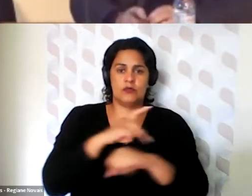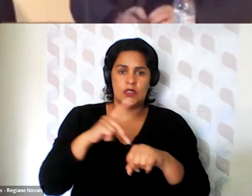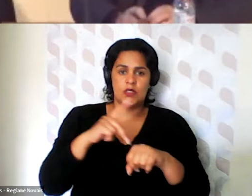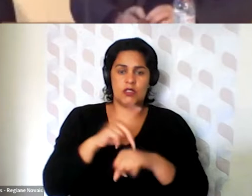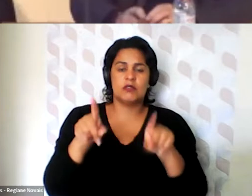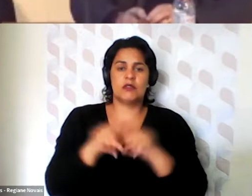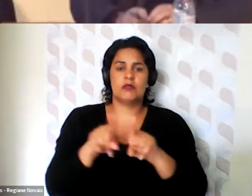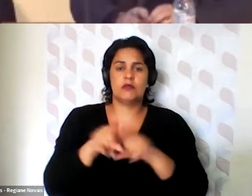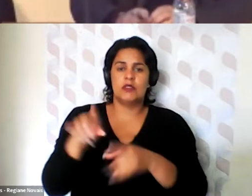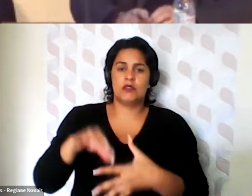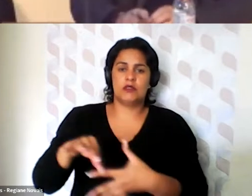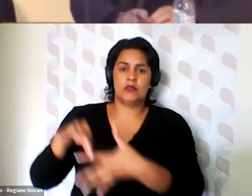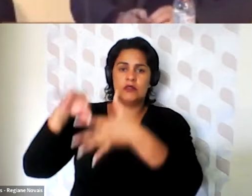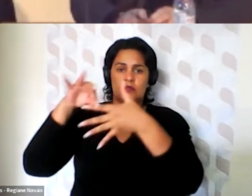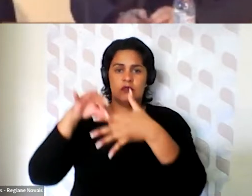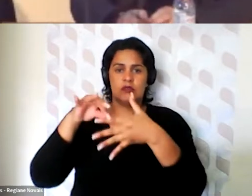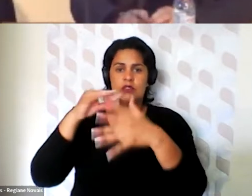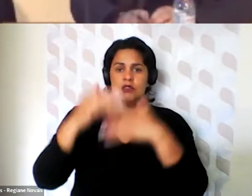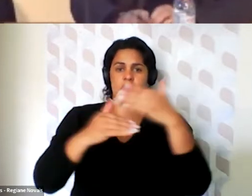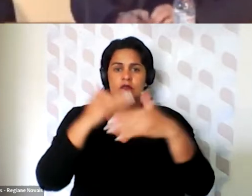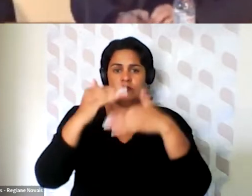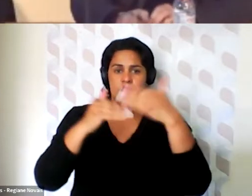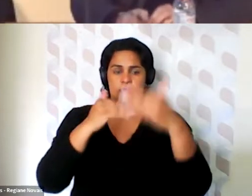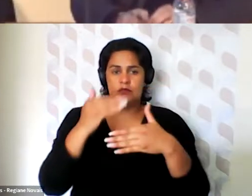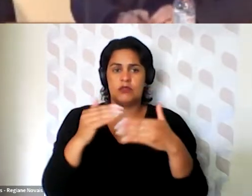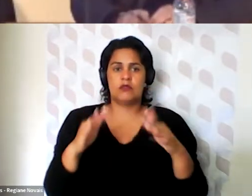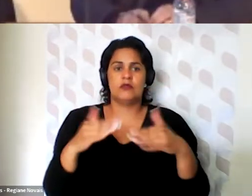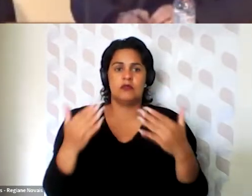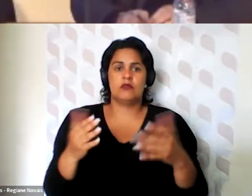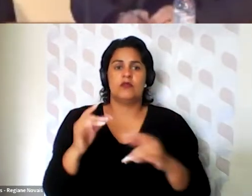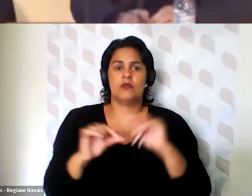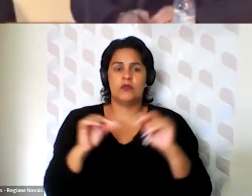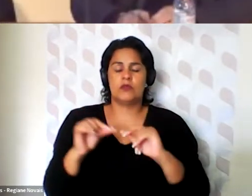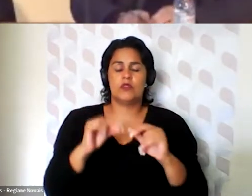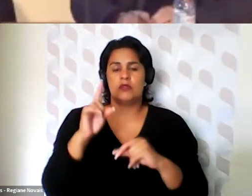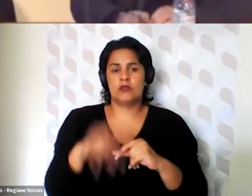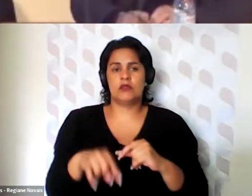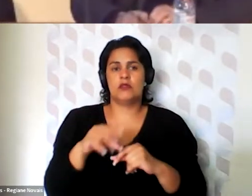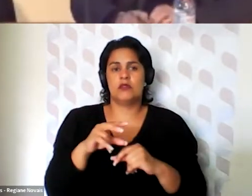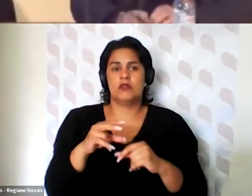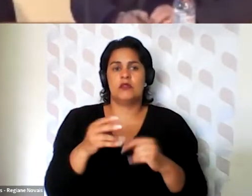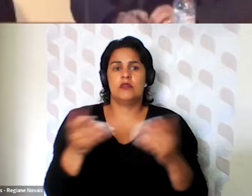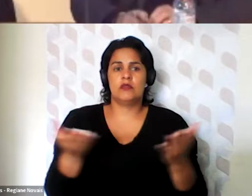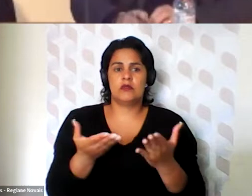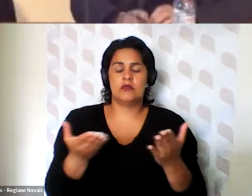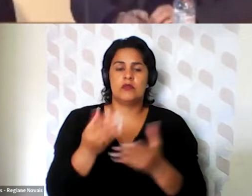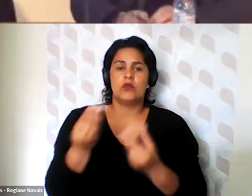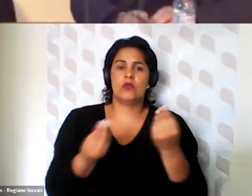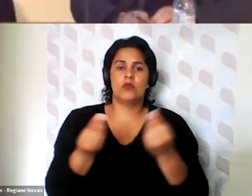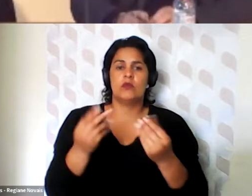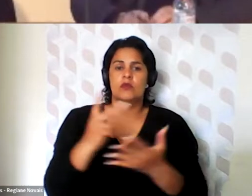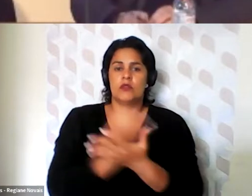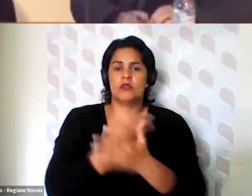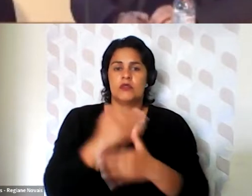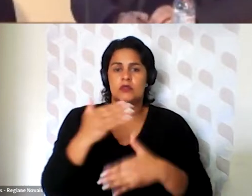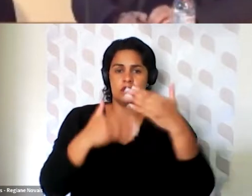o documento que foi distribuído, a nota conceitual do painel, e fazer um comentário de alguns elementos que foram colocados aqui na nota, porque são